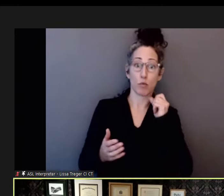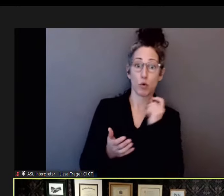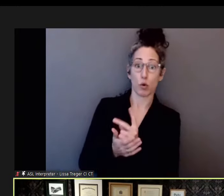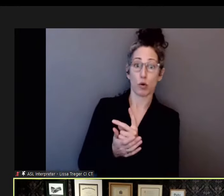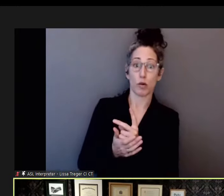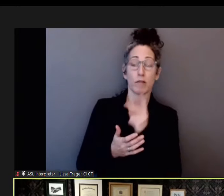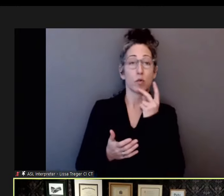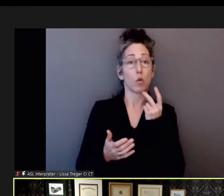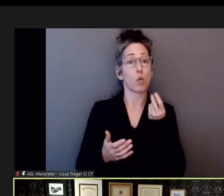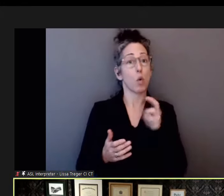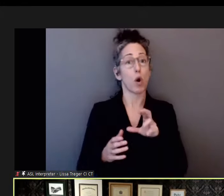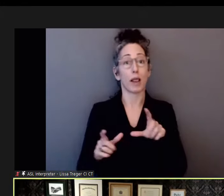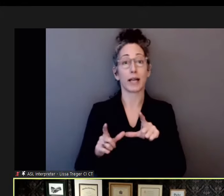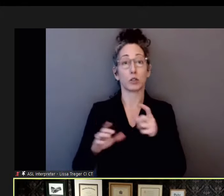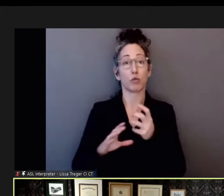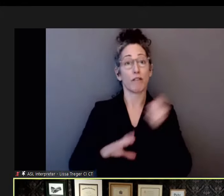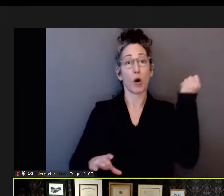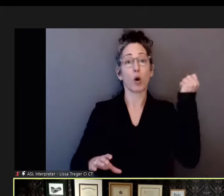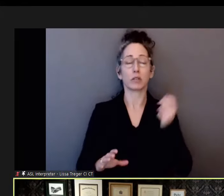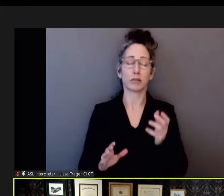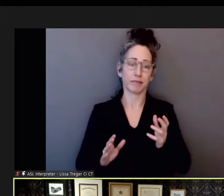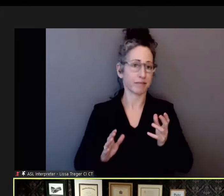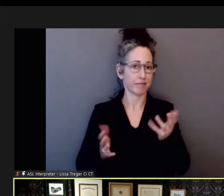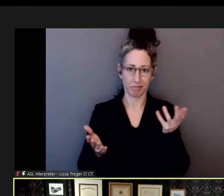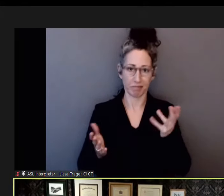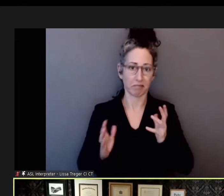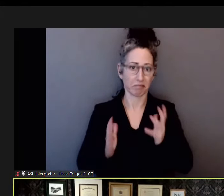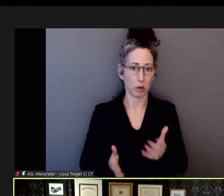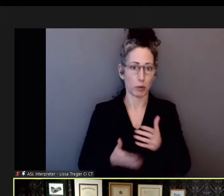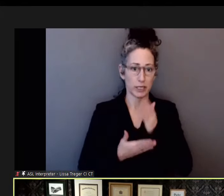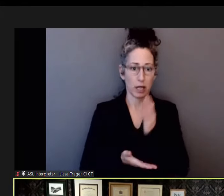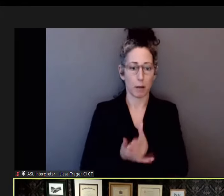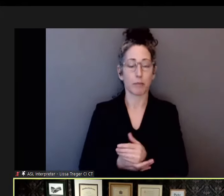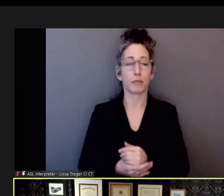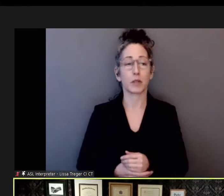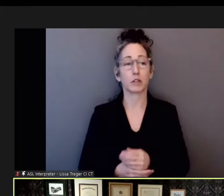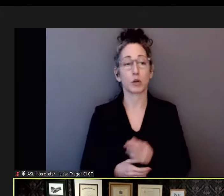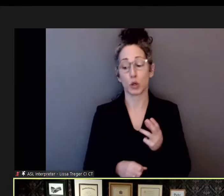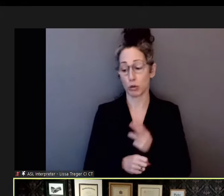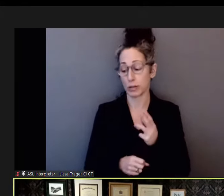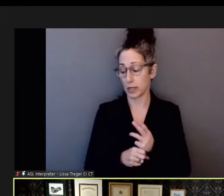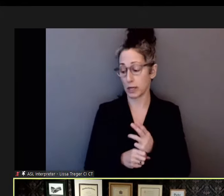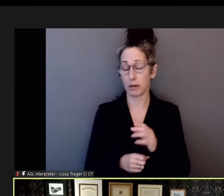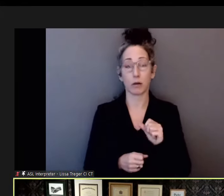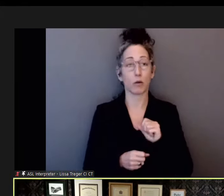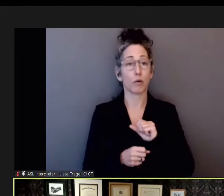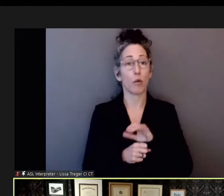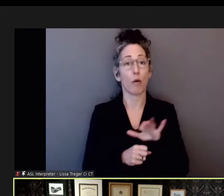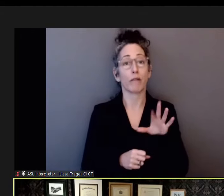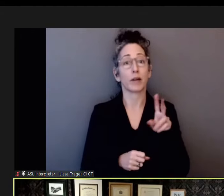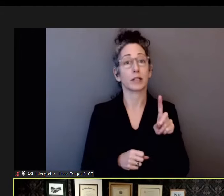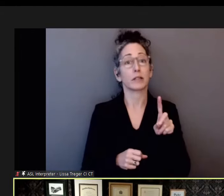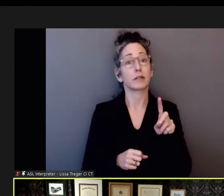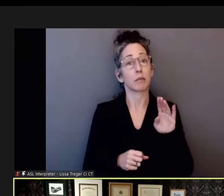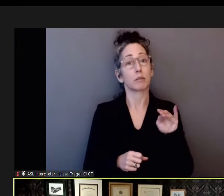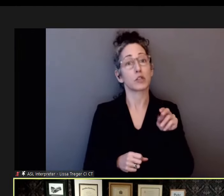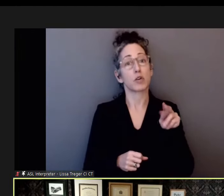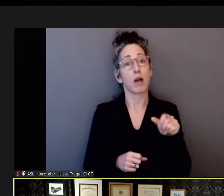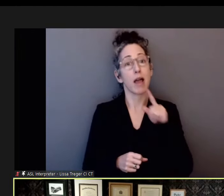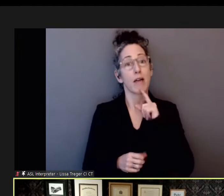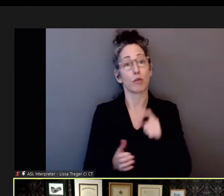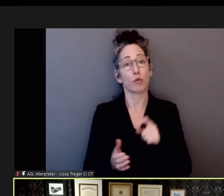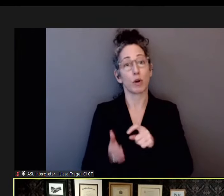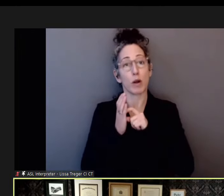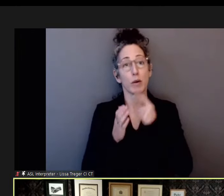sooner. And for more information on the authorized use of the Moderna COVID-19 vaccine and mandatory requirements of the emergency